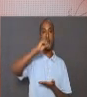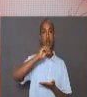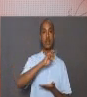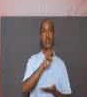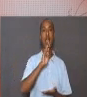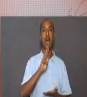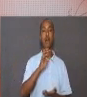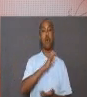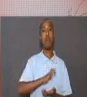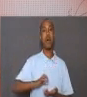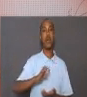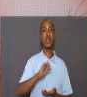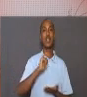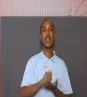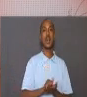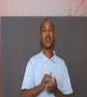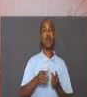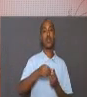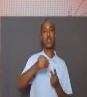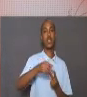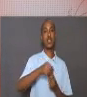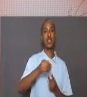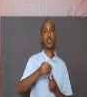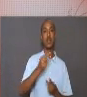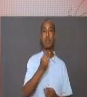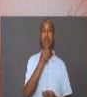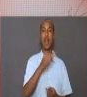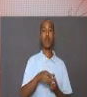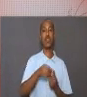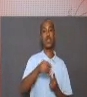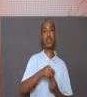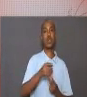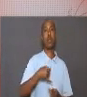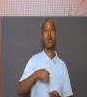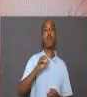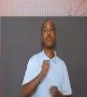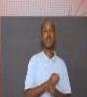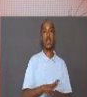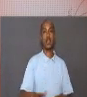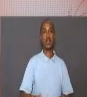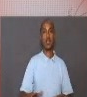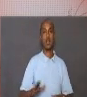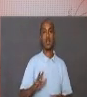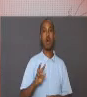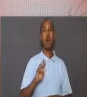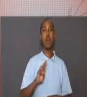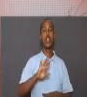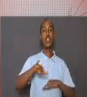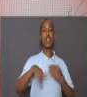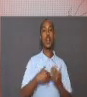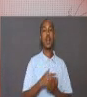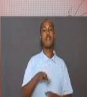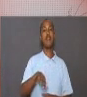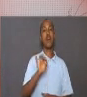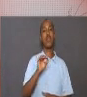are compounds that consist of mineral constituents of the earth or are generally